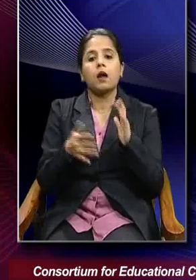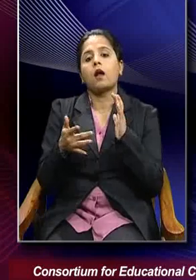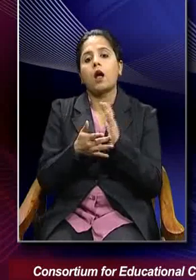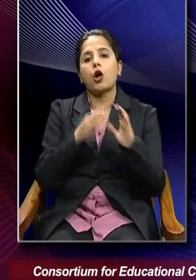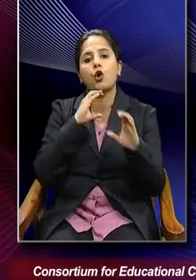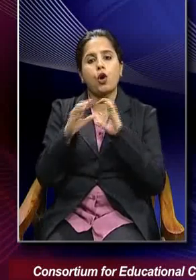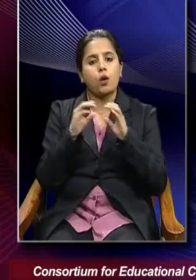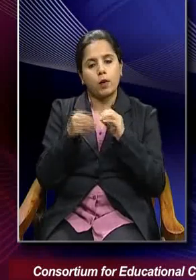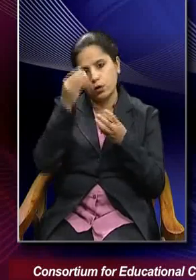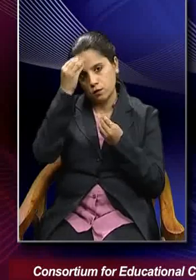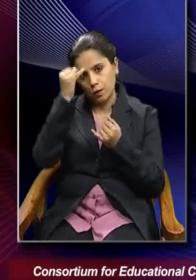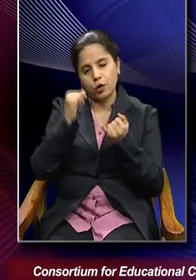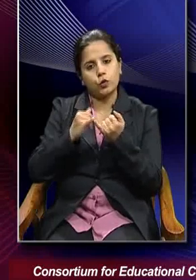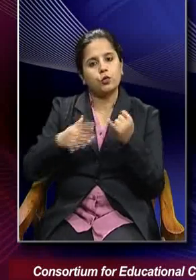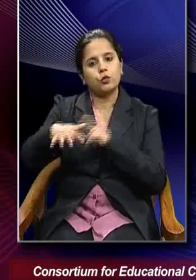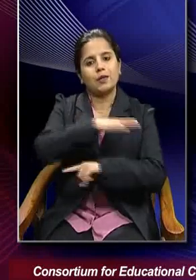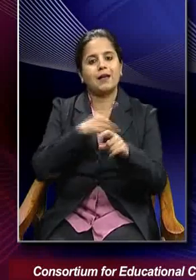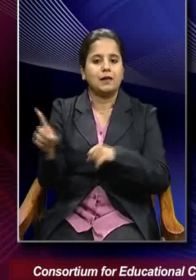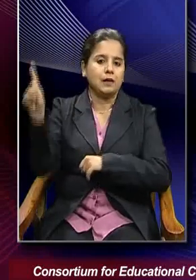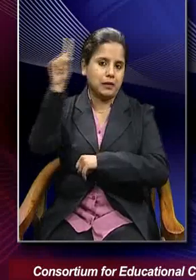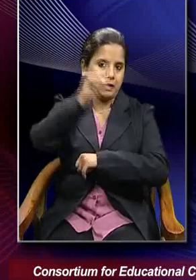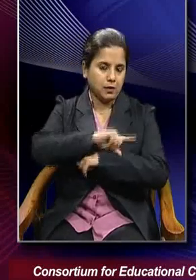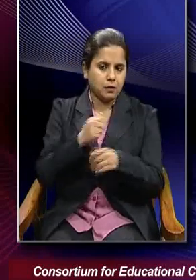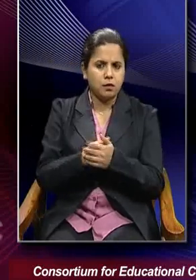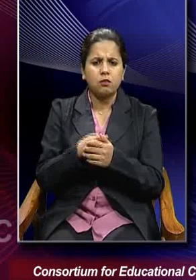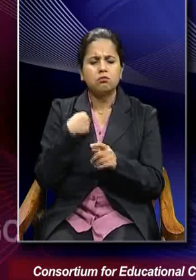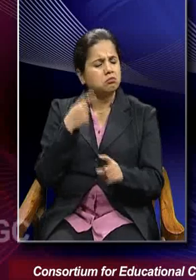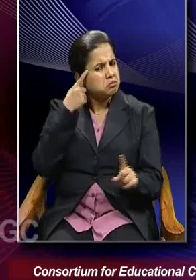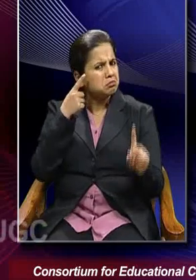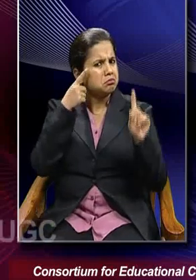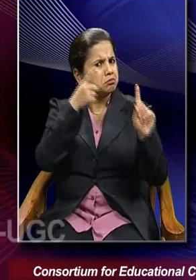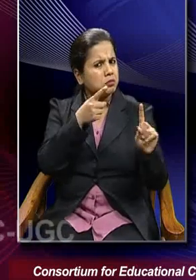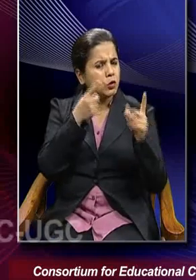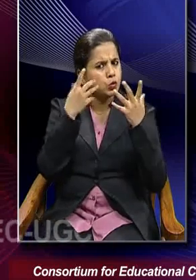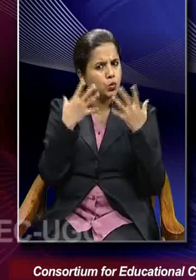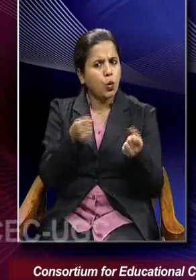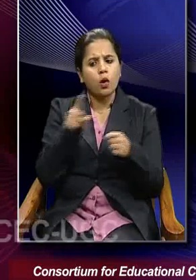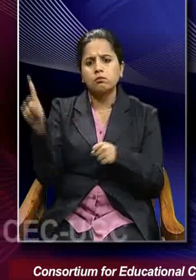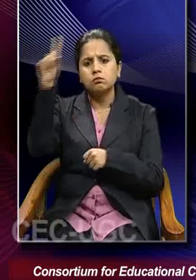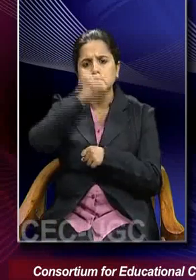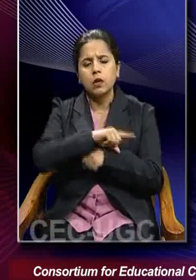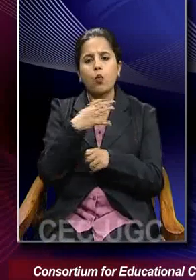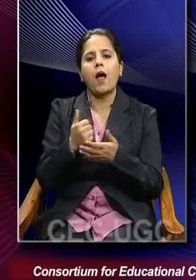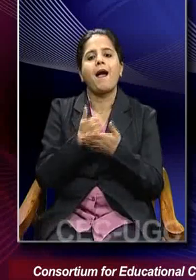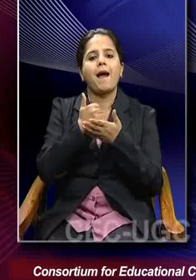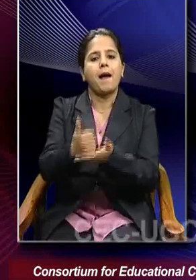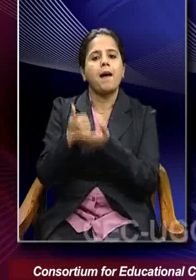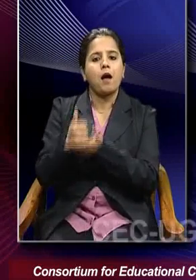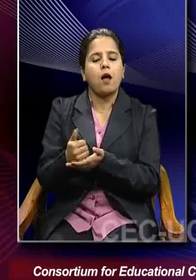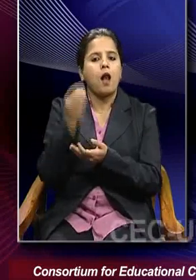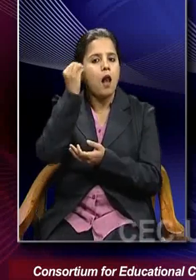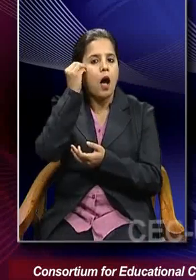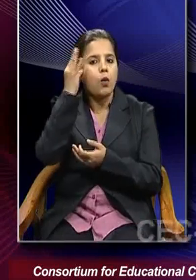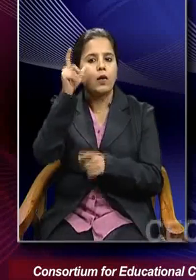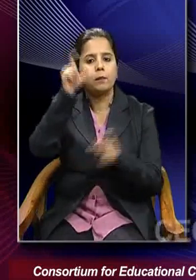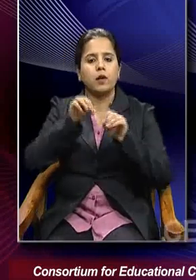and Information Society Day. The purpose of the day is to help raise